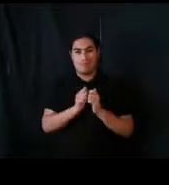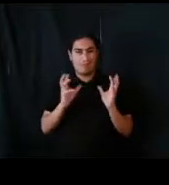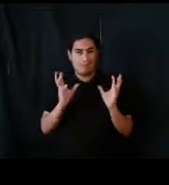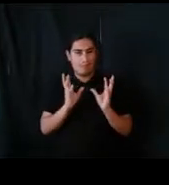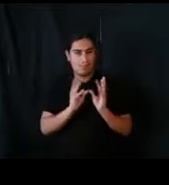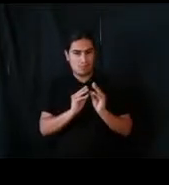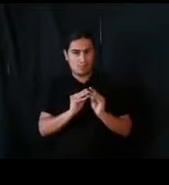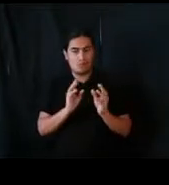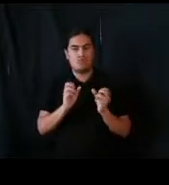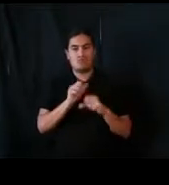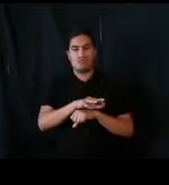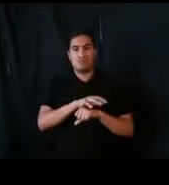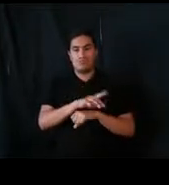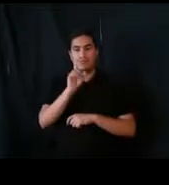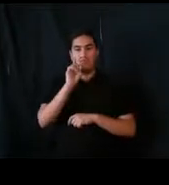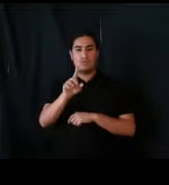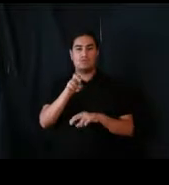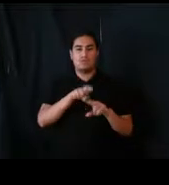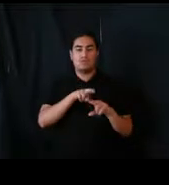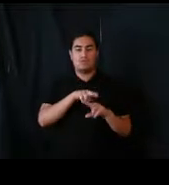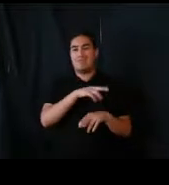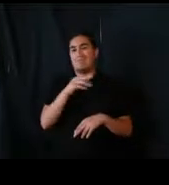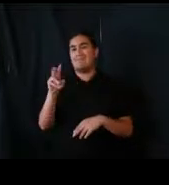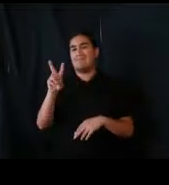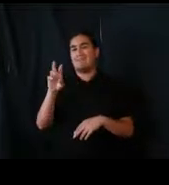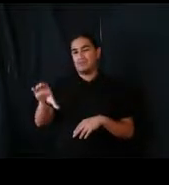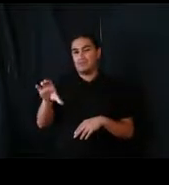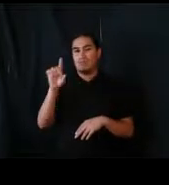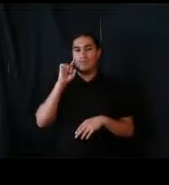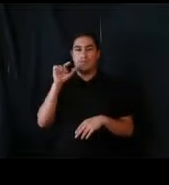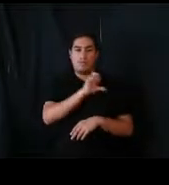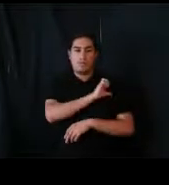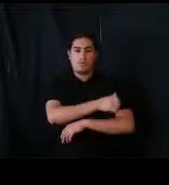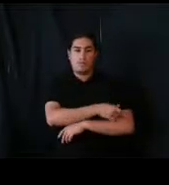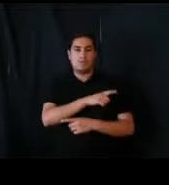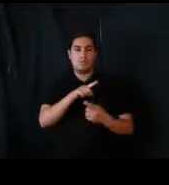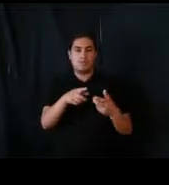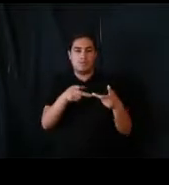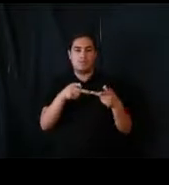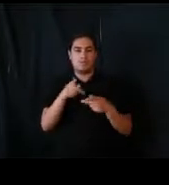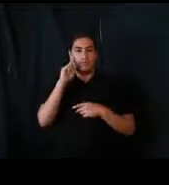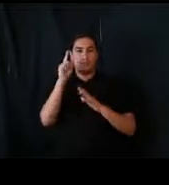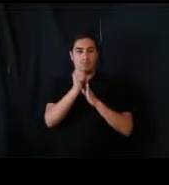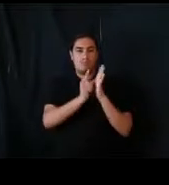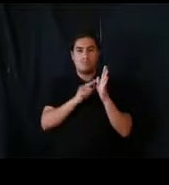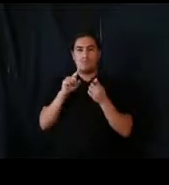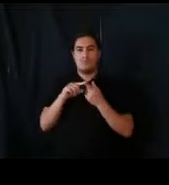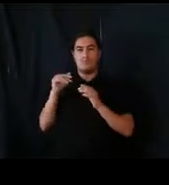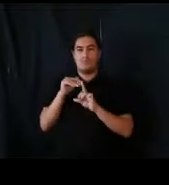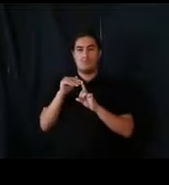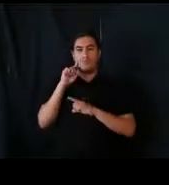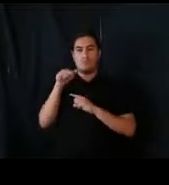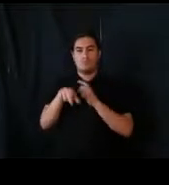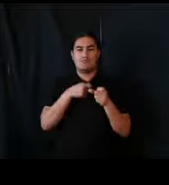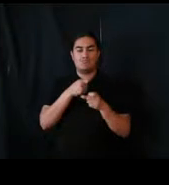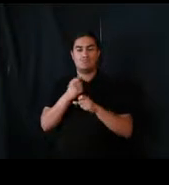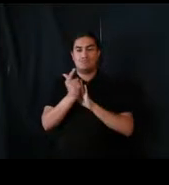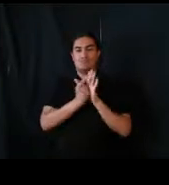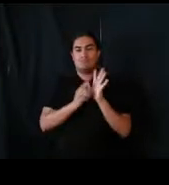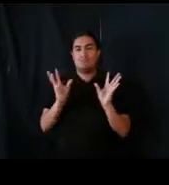legislation for the remainder of this year's legislative session the commission has approved this type of